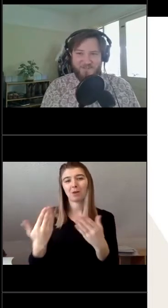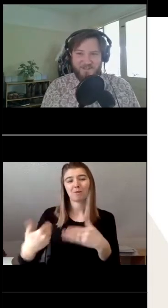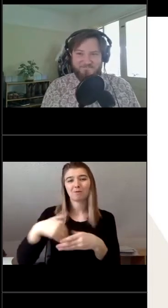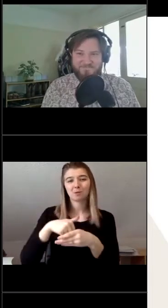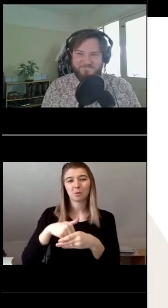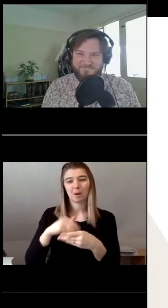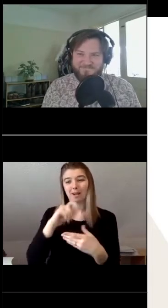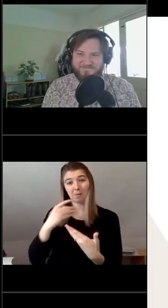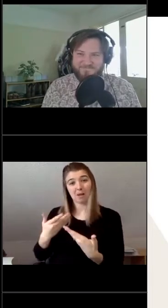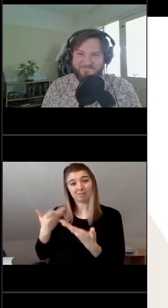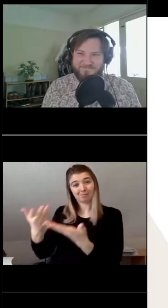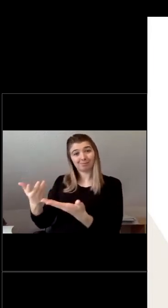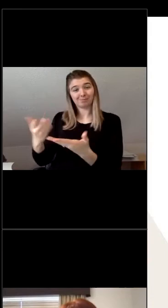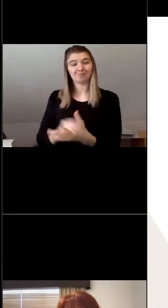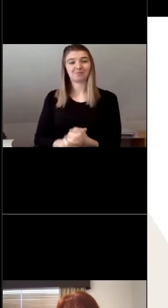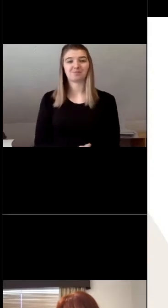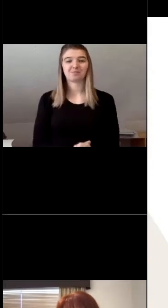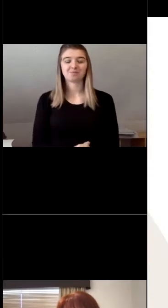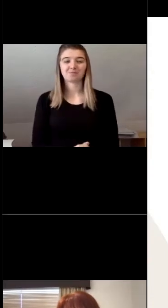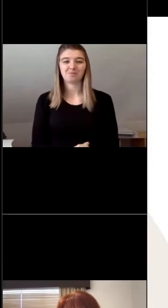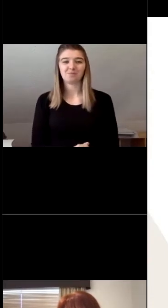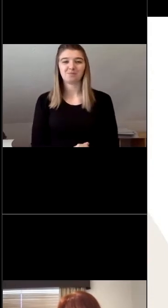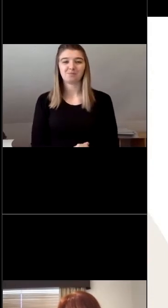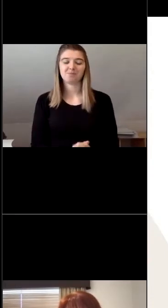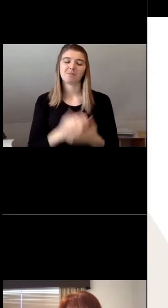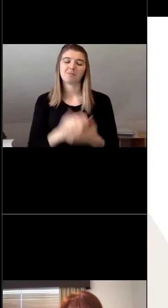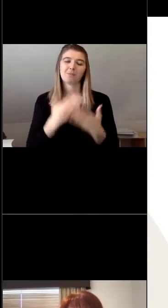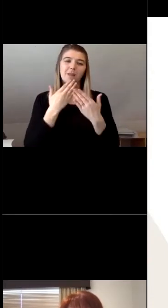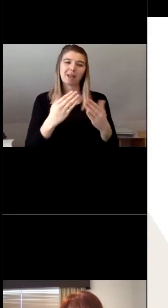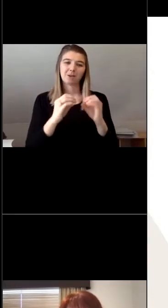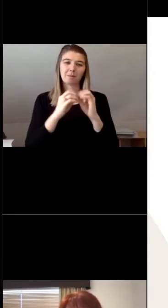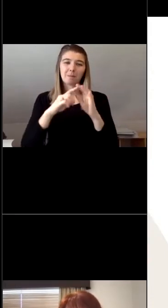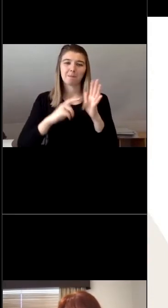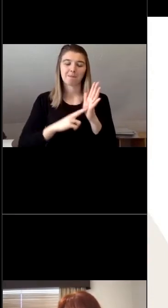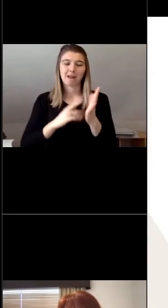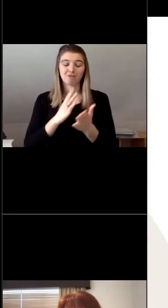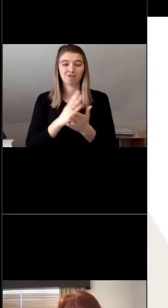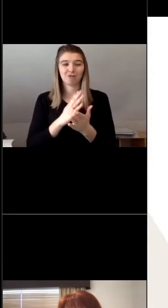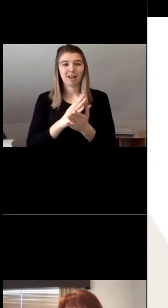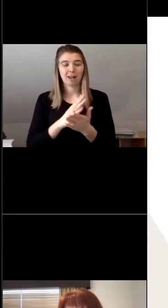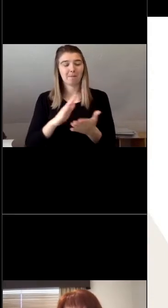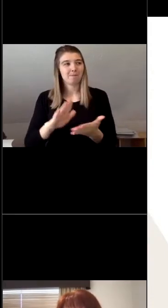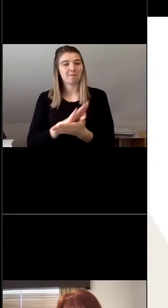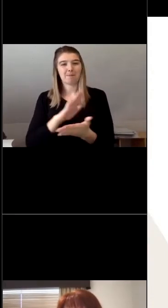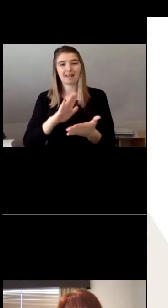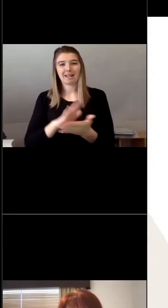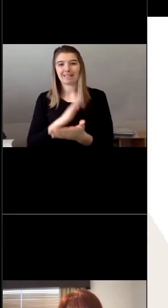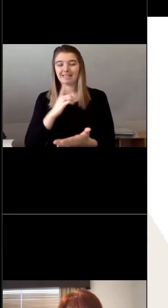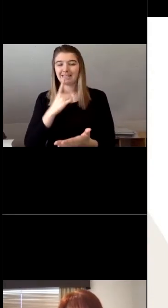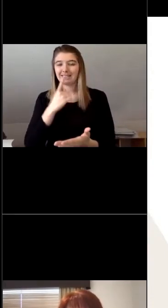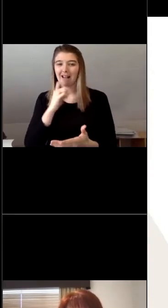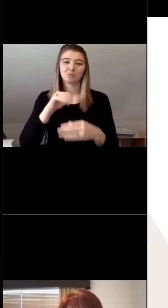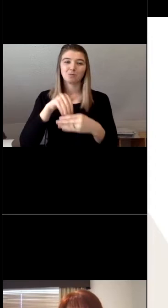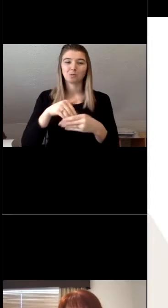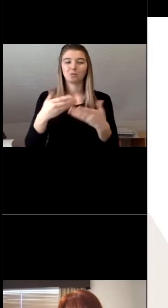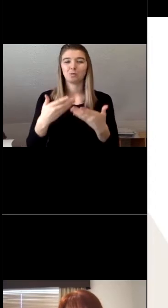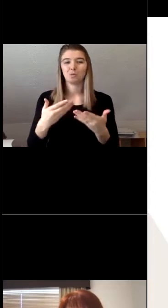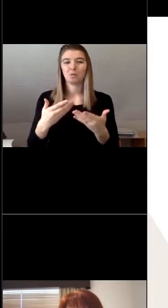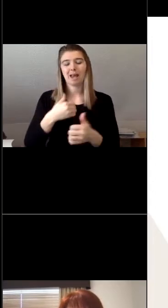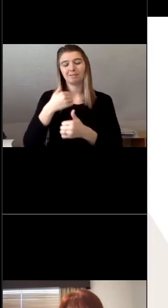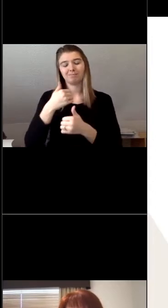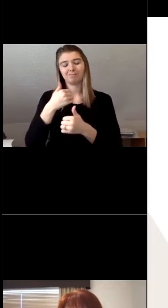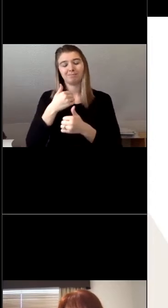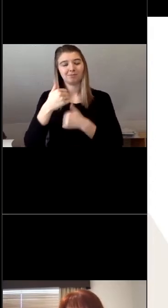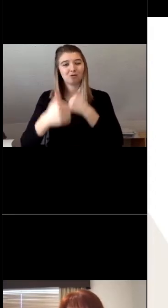to take it away. Thank you, Ben. It's a great pleasure to join you today, and congratulations to